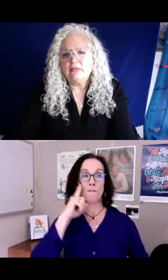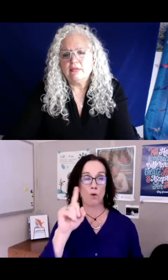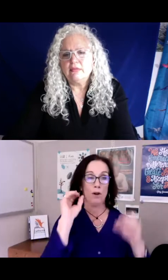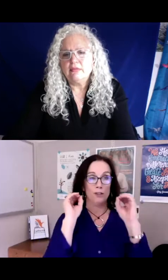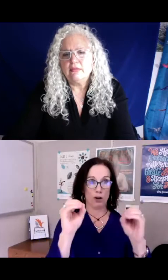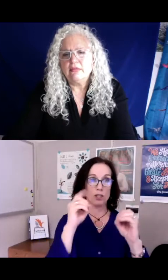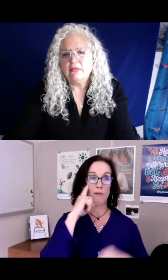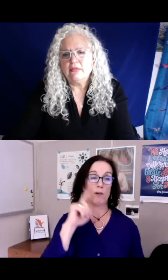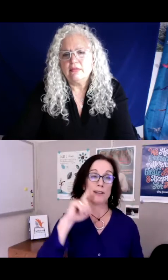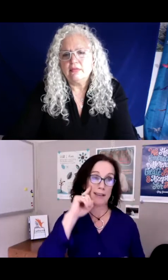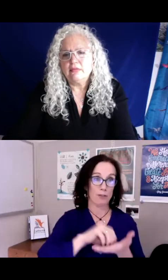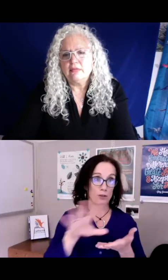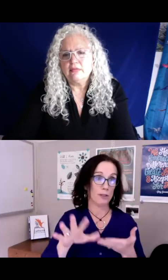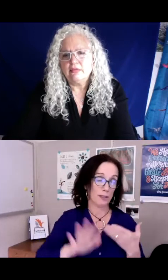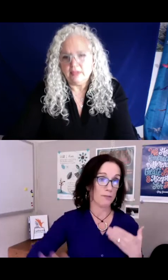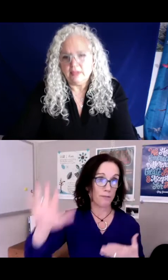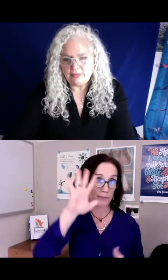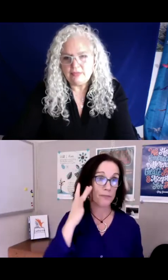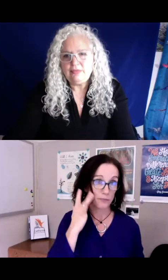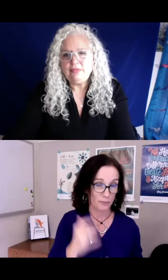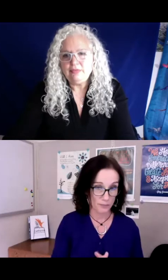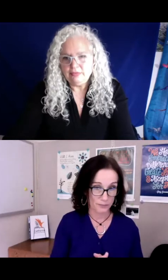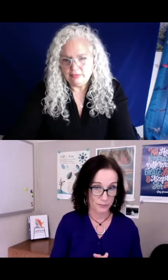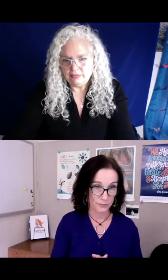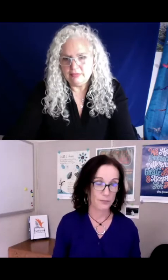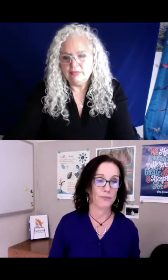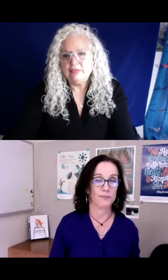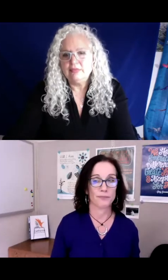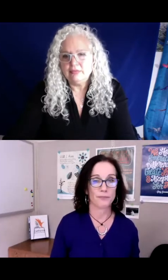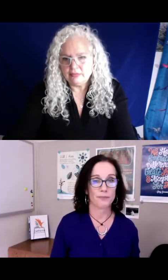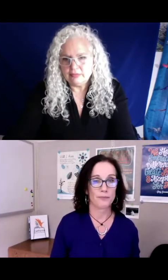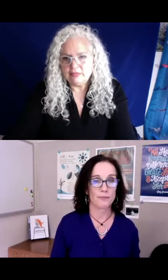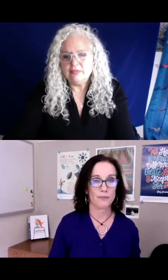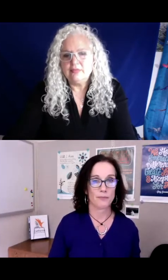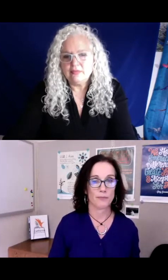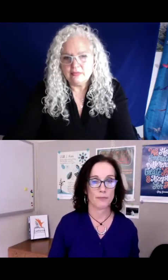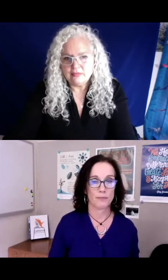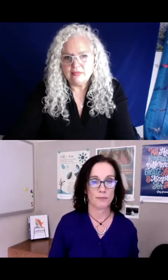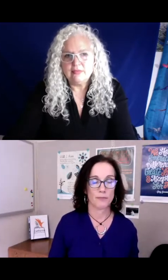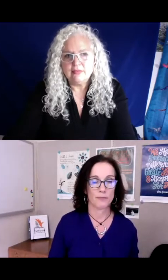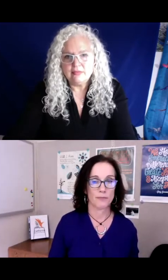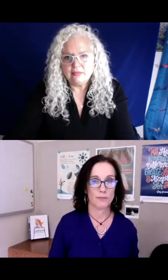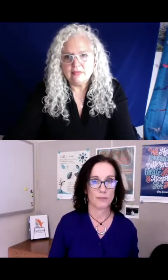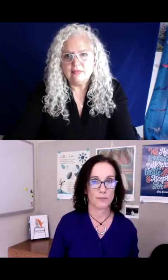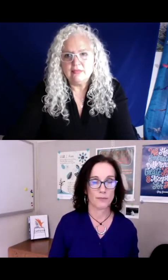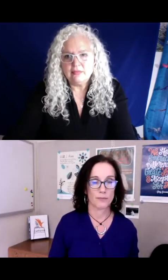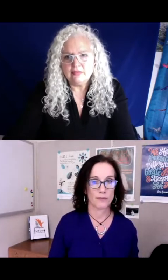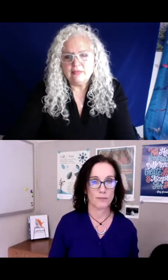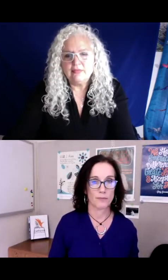and English for teaching deaf students in the state of California.